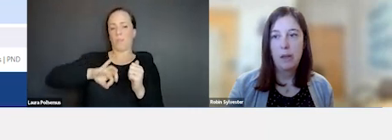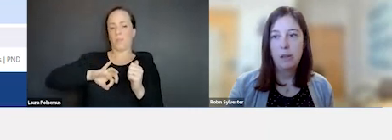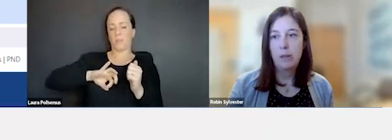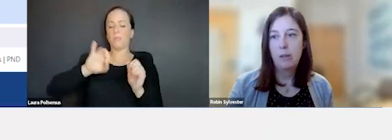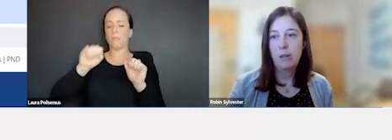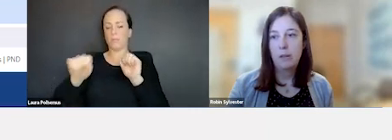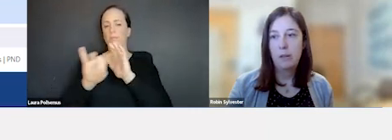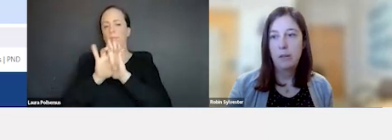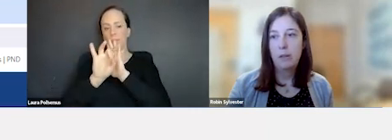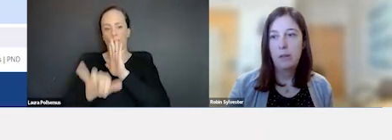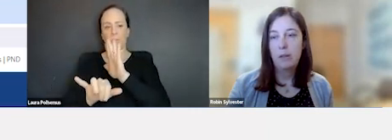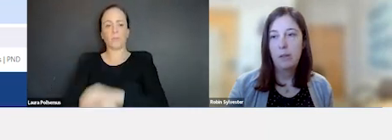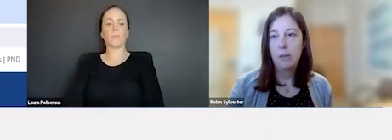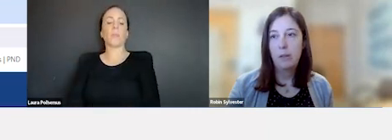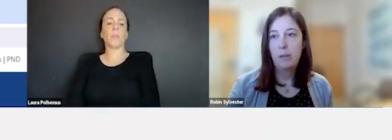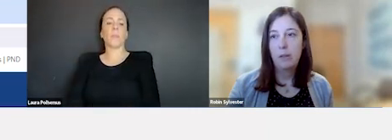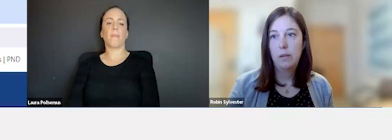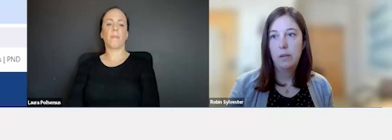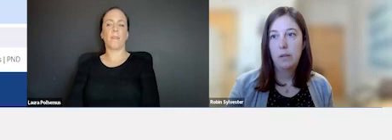select that.